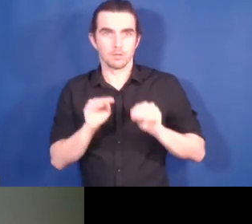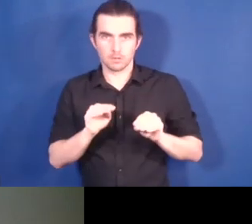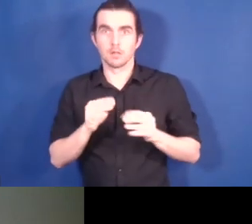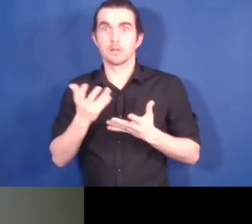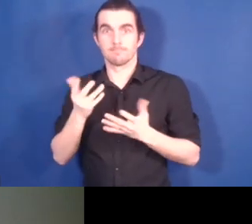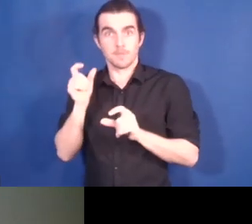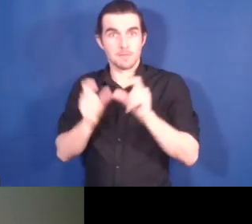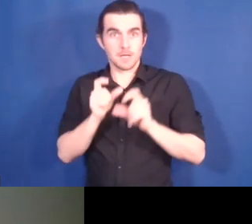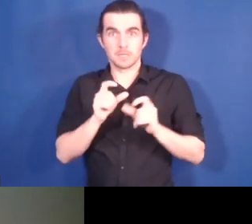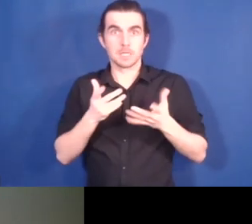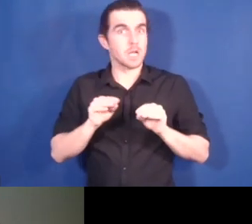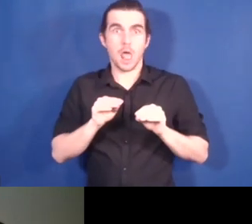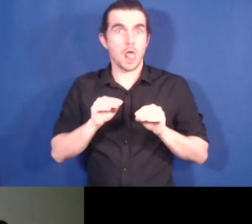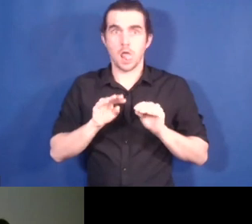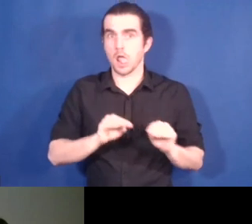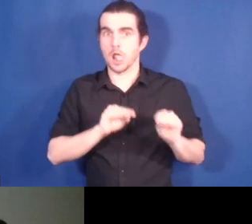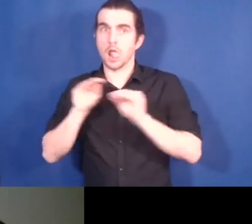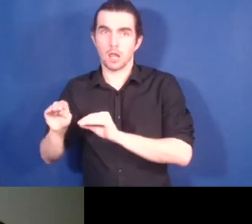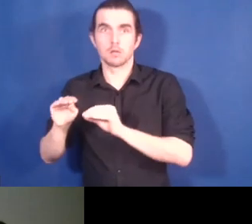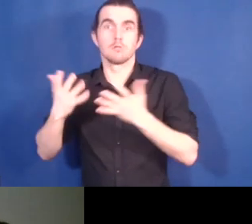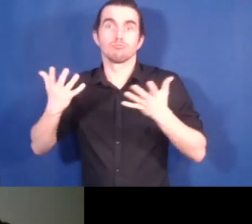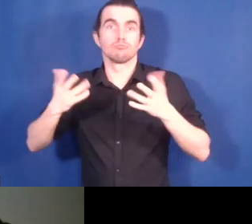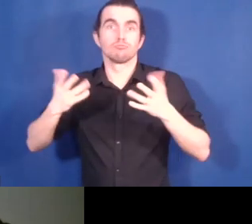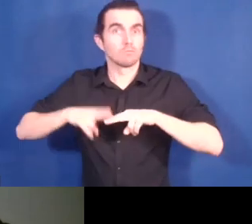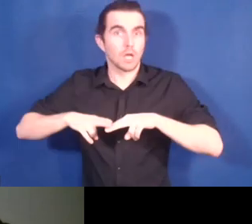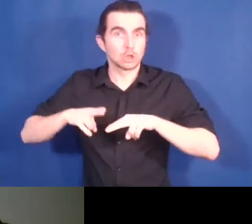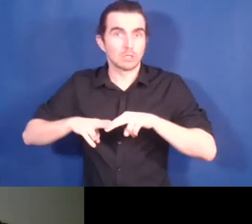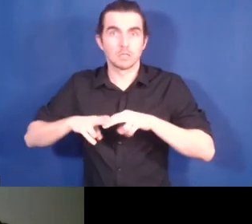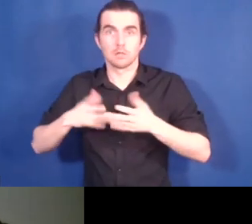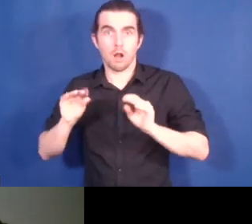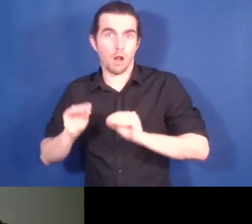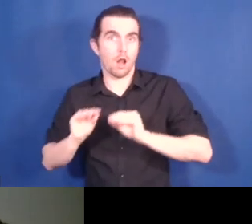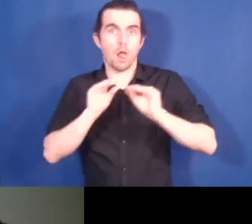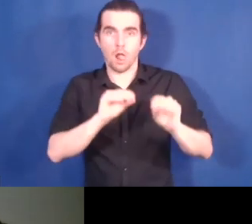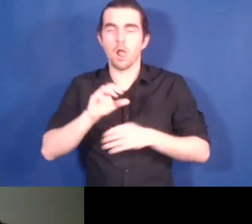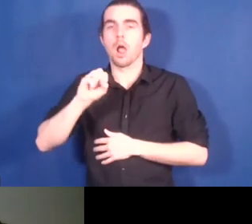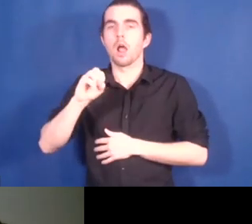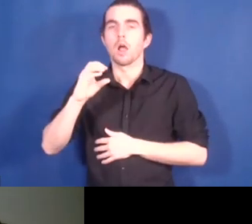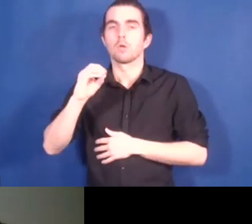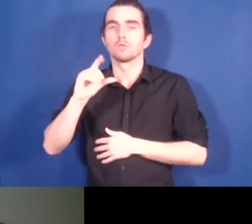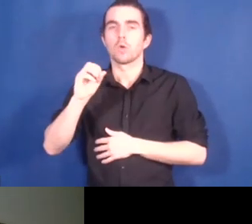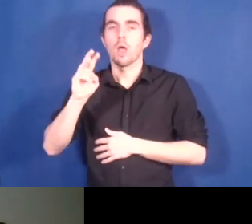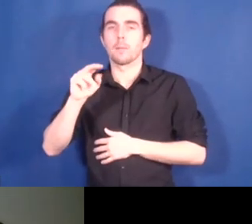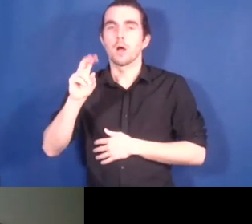rights, must respect access to education, access to housing, access to